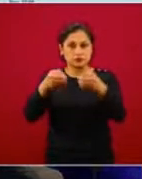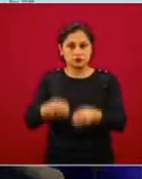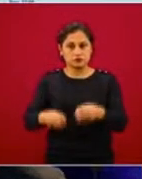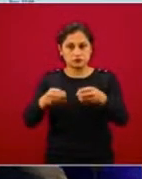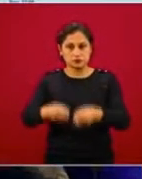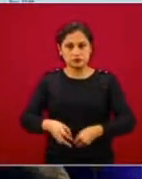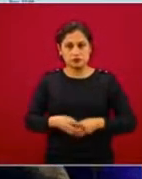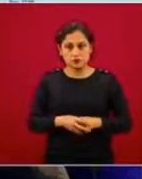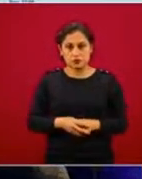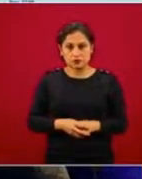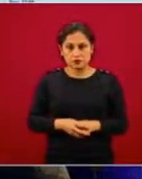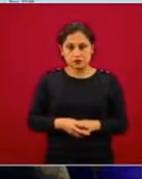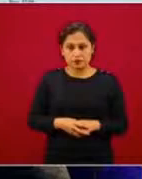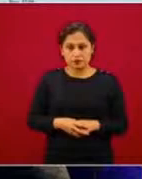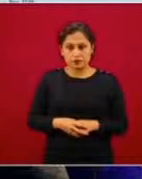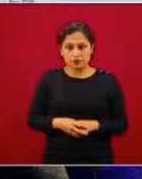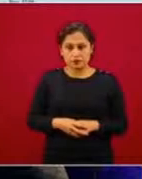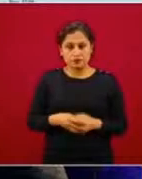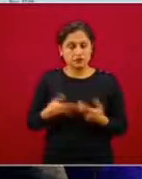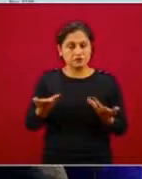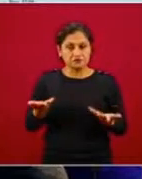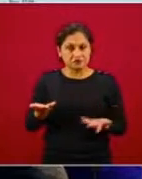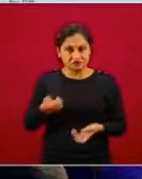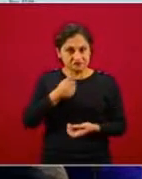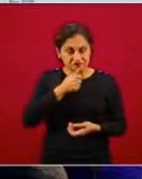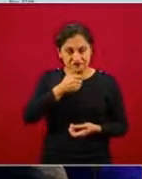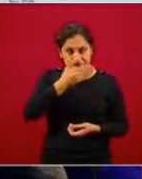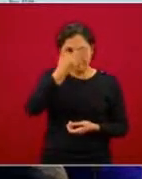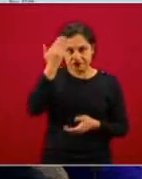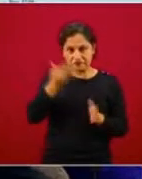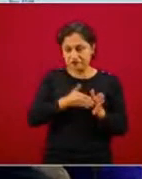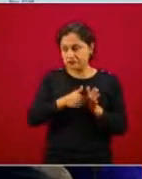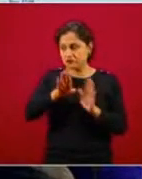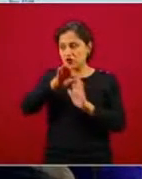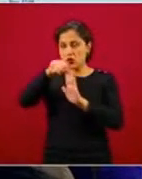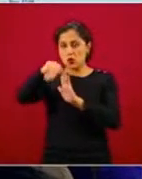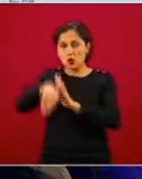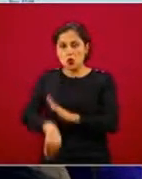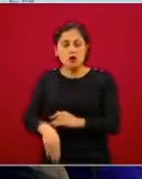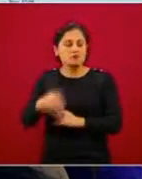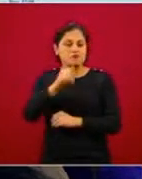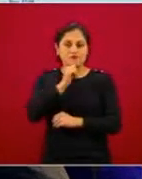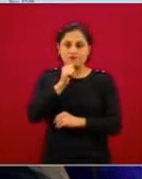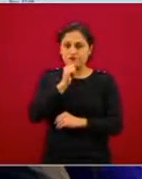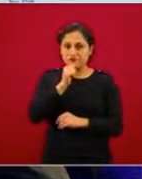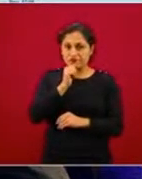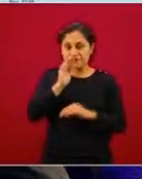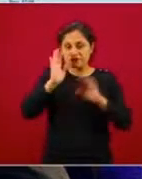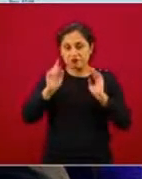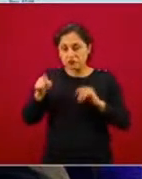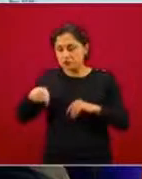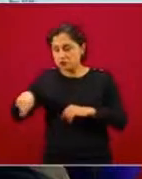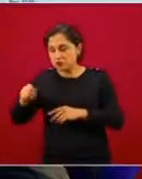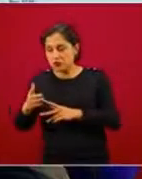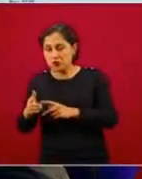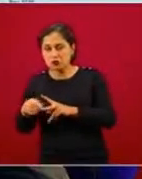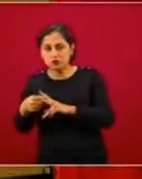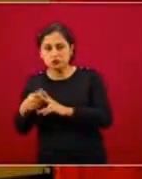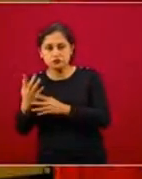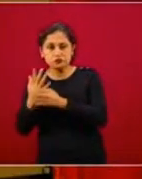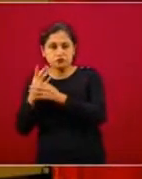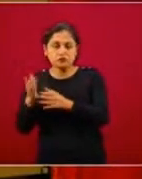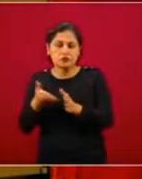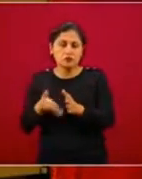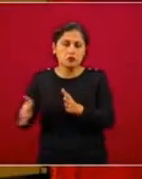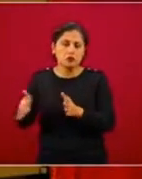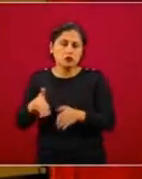information. It's quite full. We still don't know at what point is it going to start to go down. So we need